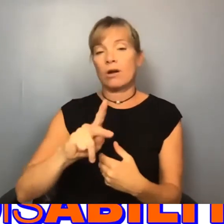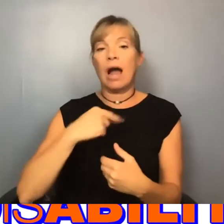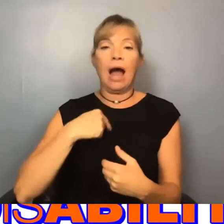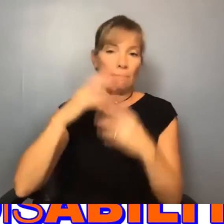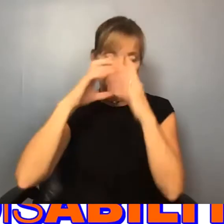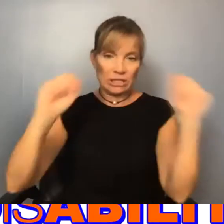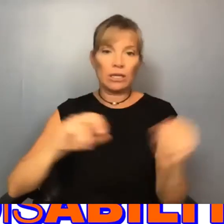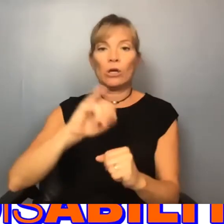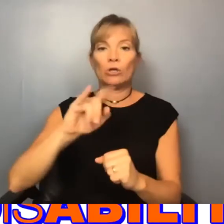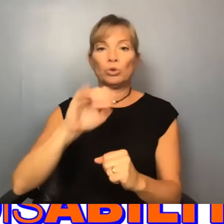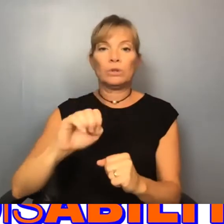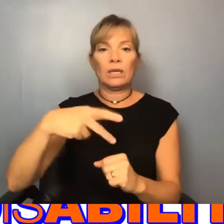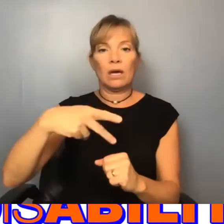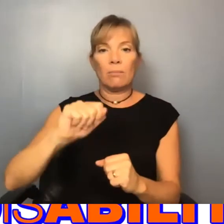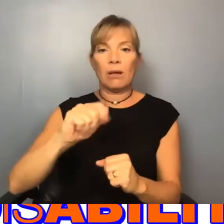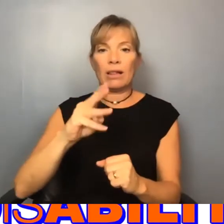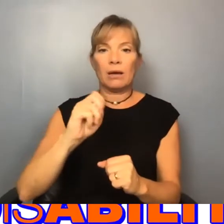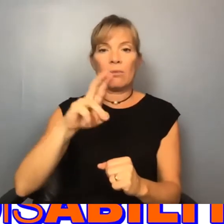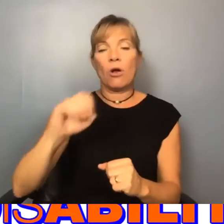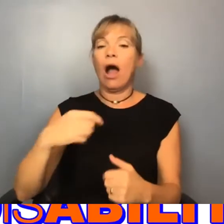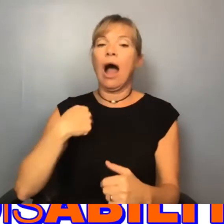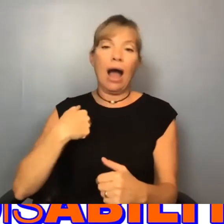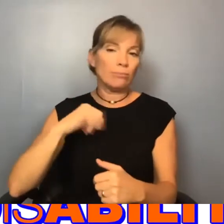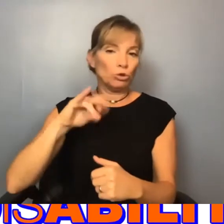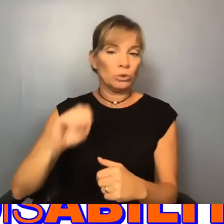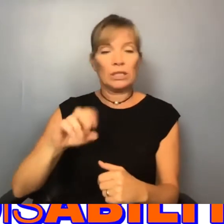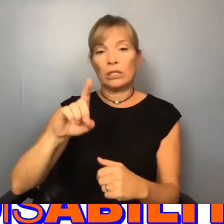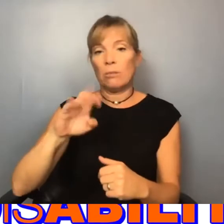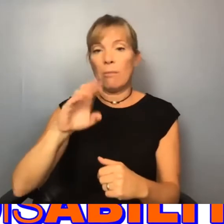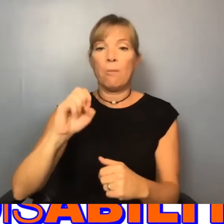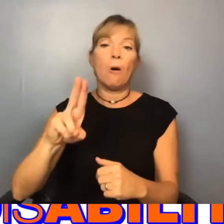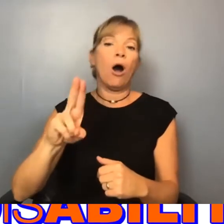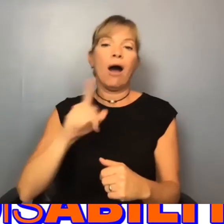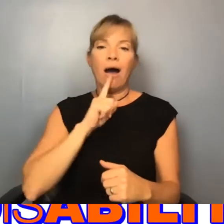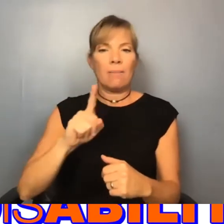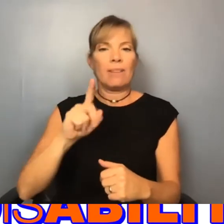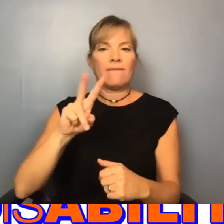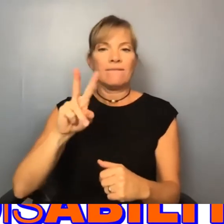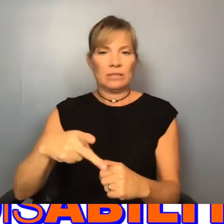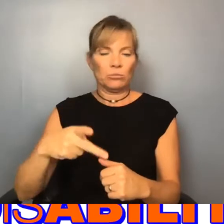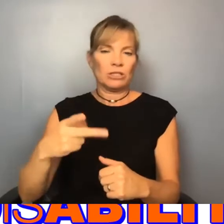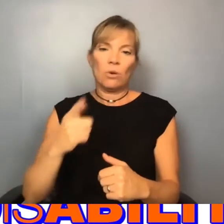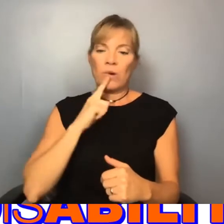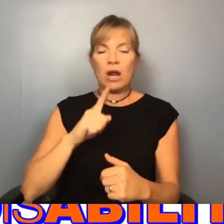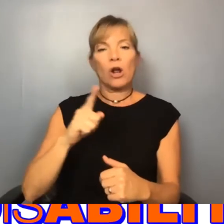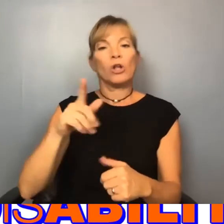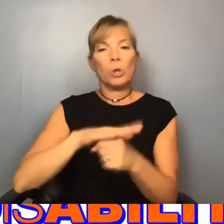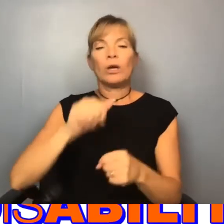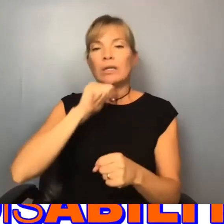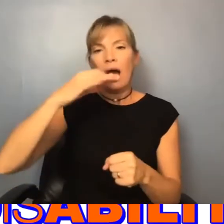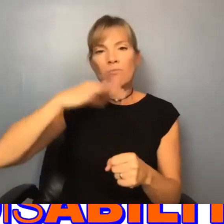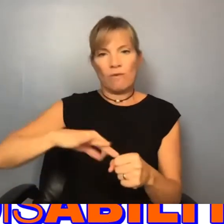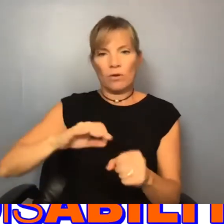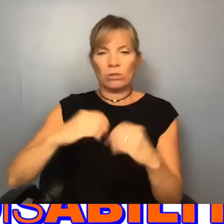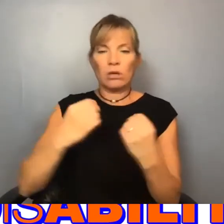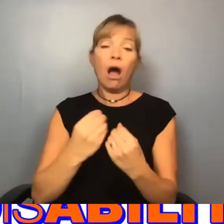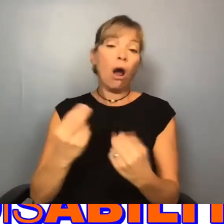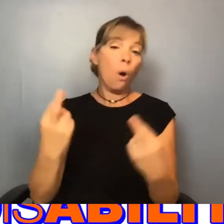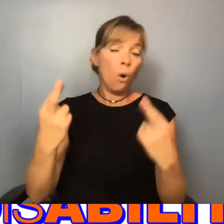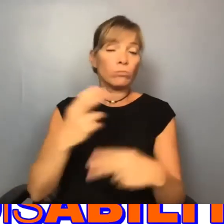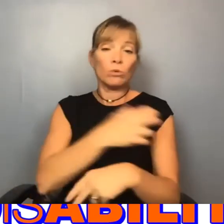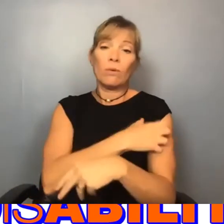of the network. I'm Julie Duvall. the vice president. We're a local non-profit organization and our hope is to empower individuals